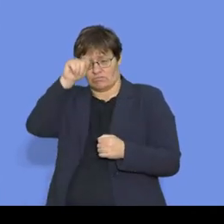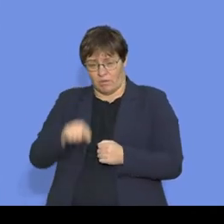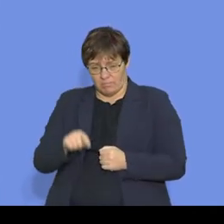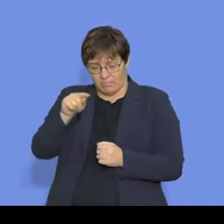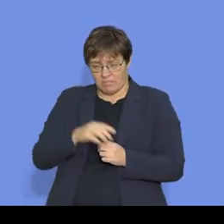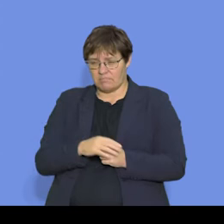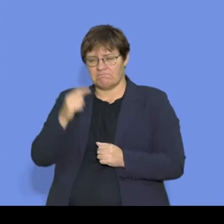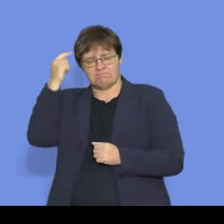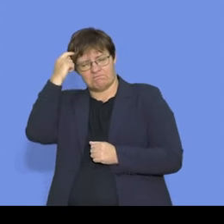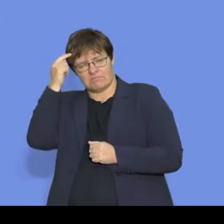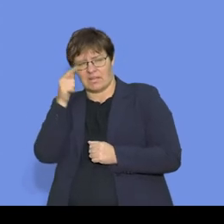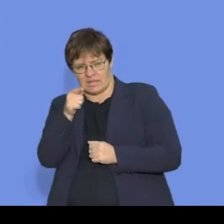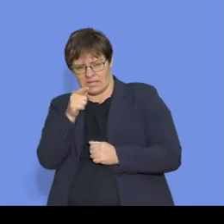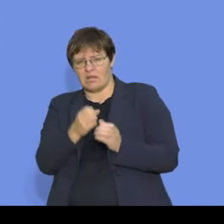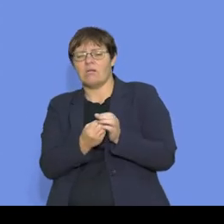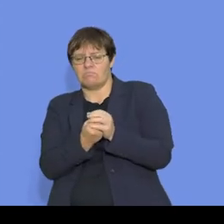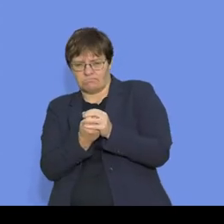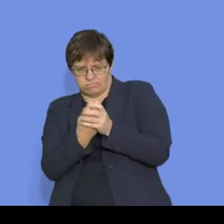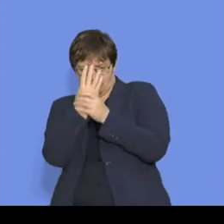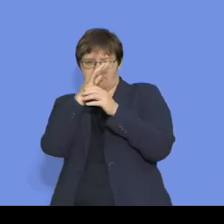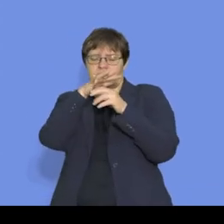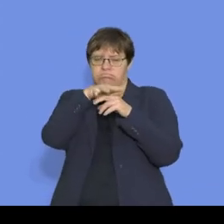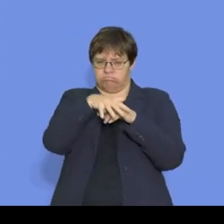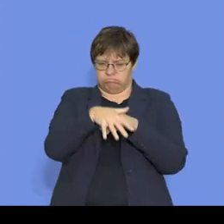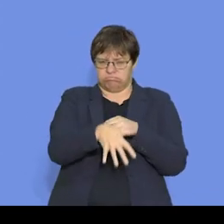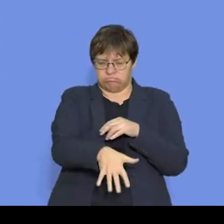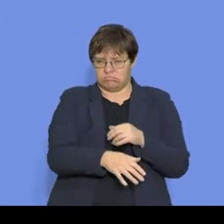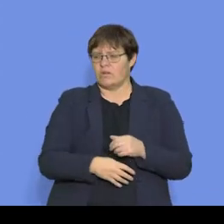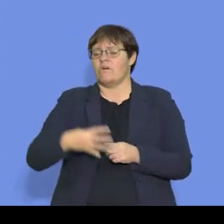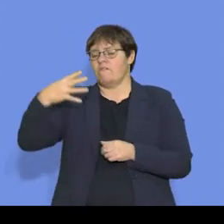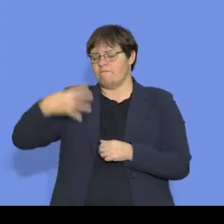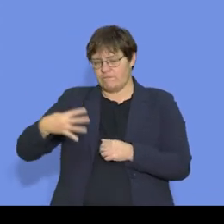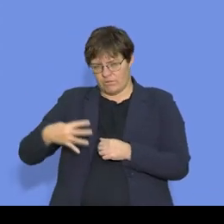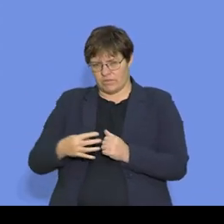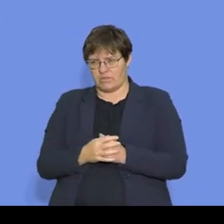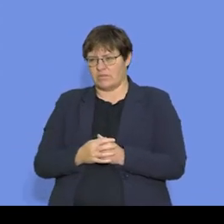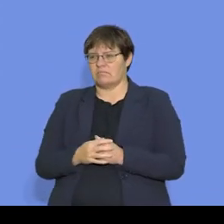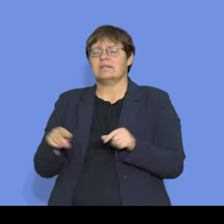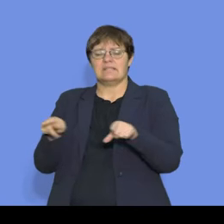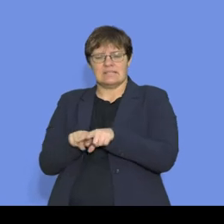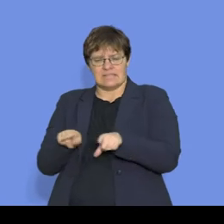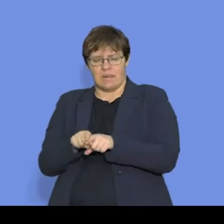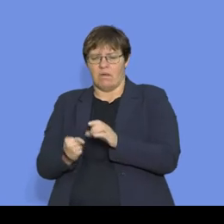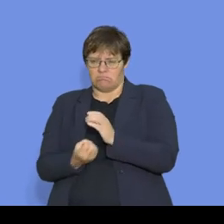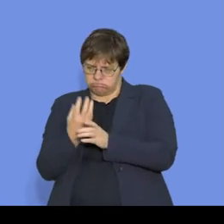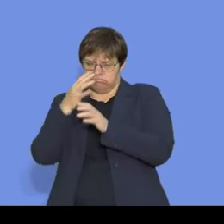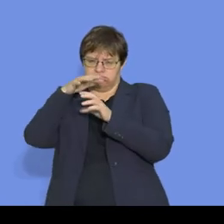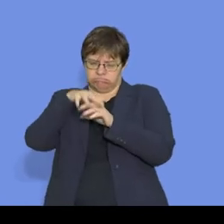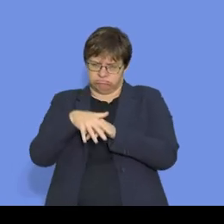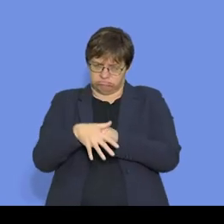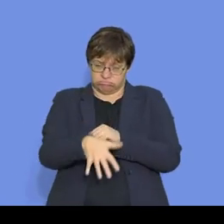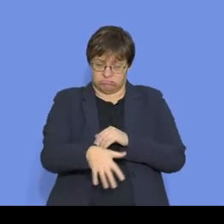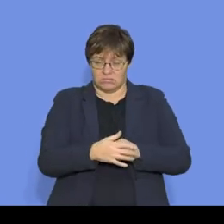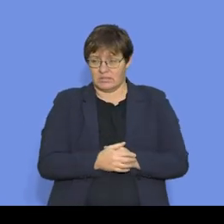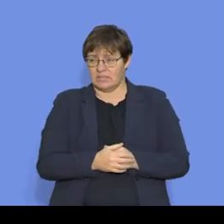this drop here, they think is a volcanic eruption. The fourth mass extinction, they also think